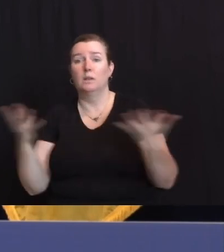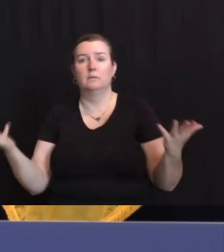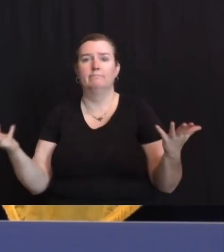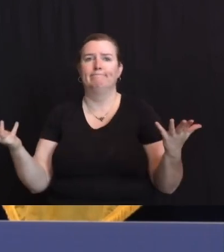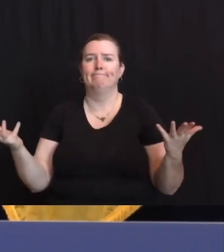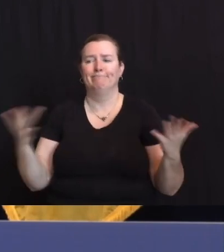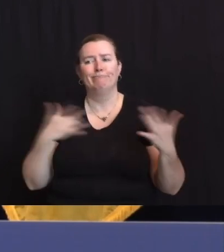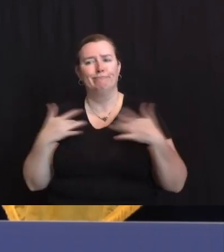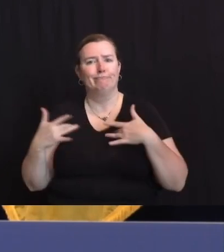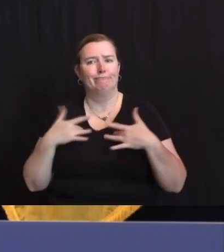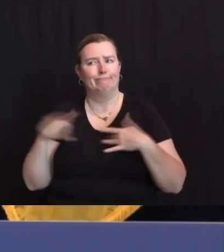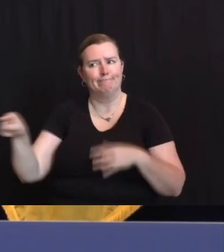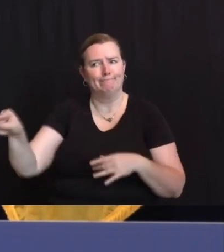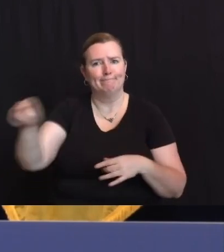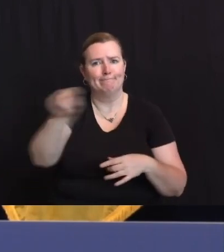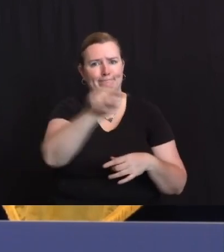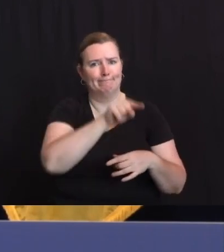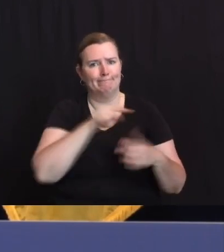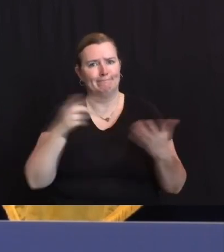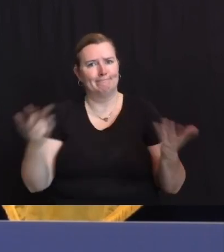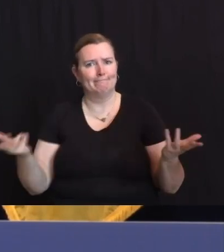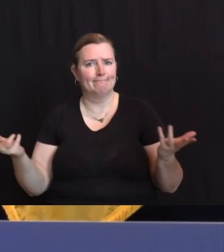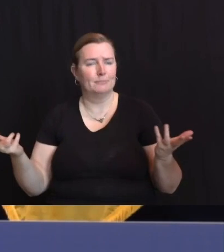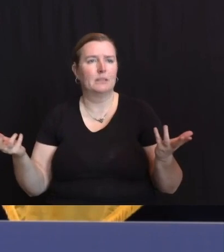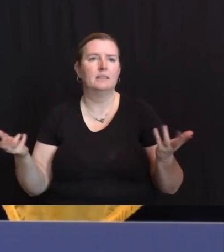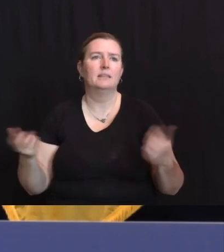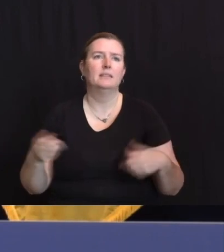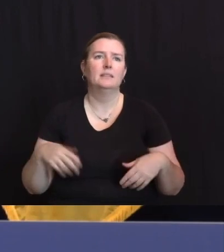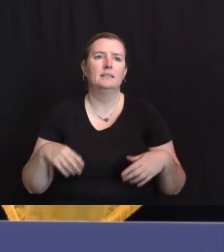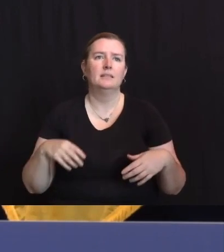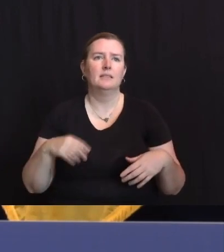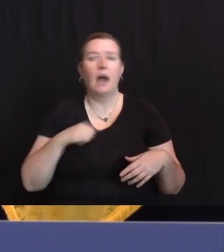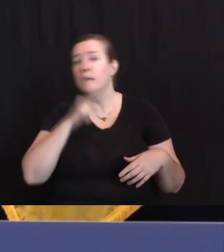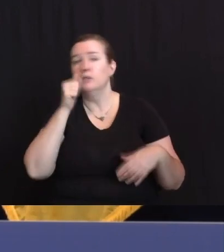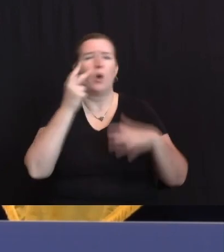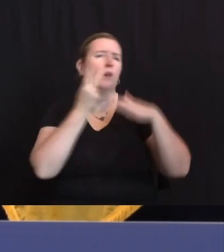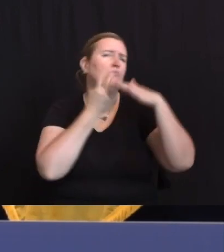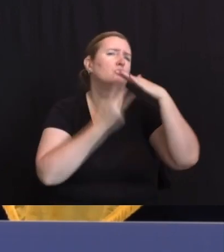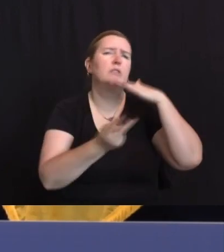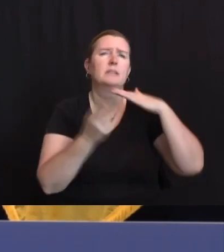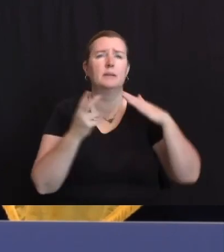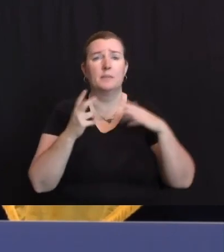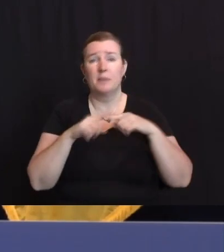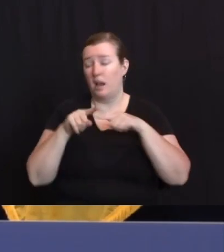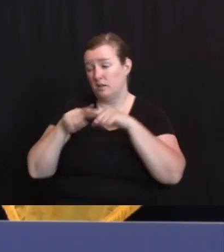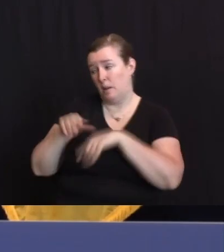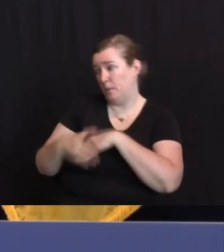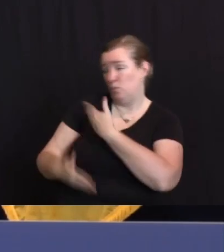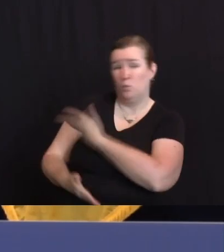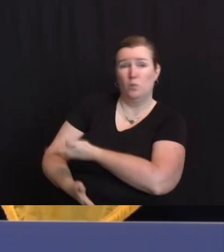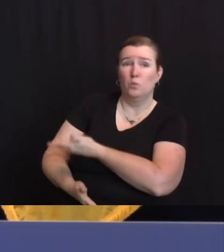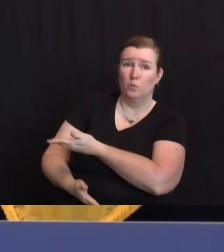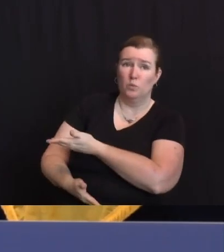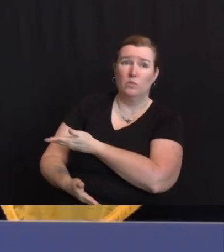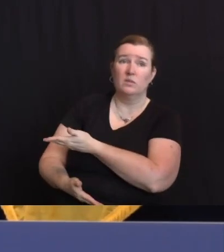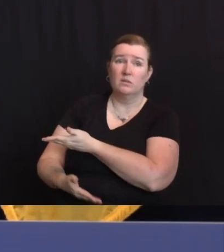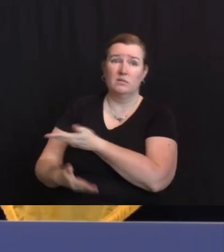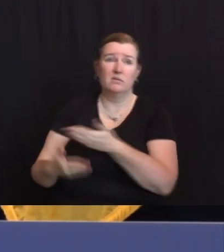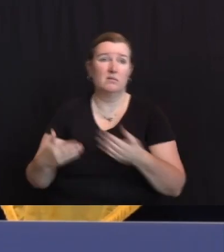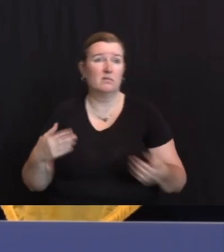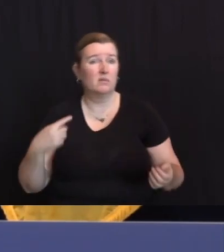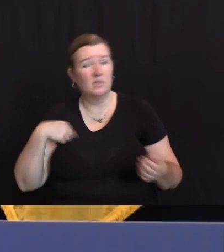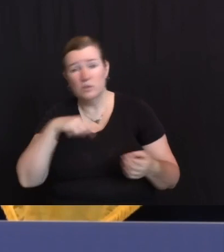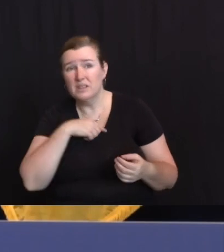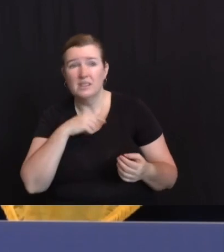concern. You know, I'm not going to make a prediction here, but I defer to you all. We're not remotely